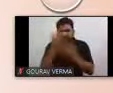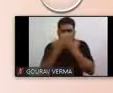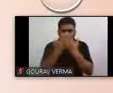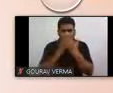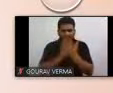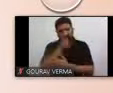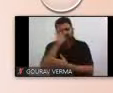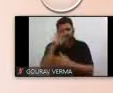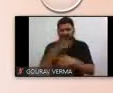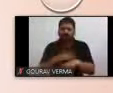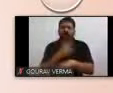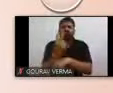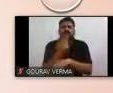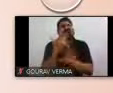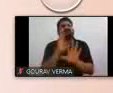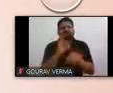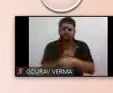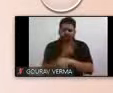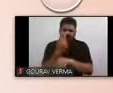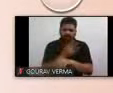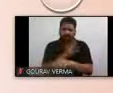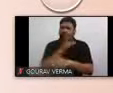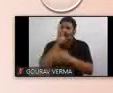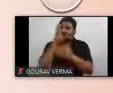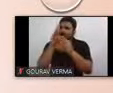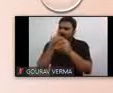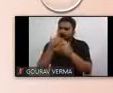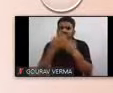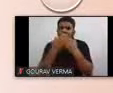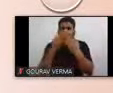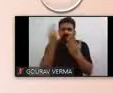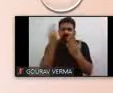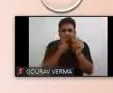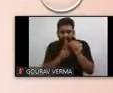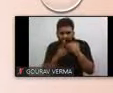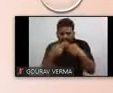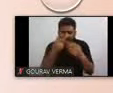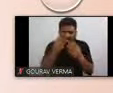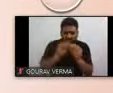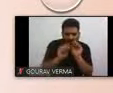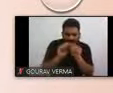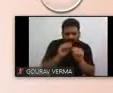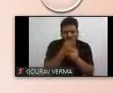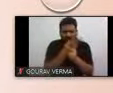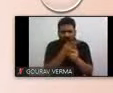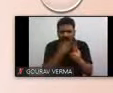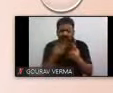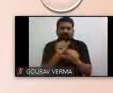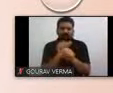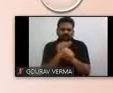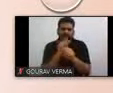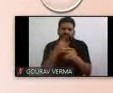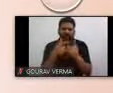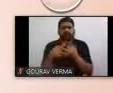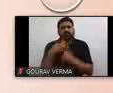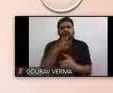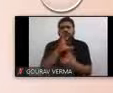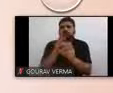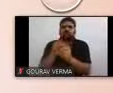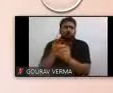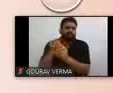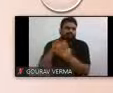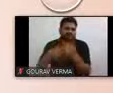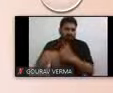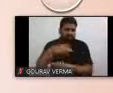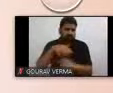for 2 hours only, just to be a part of art and craft, tactile craft, and to be a part of social group for during the play